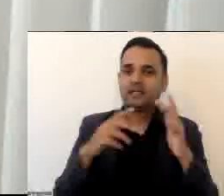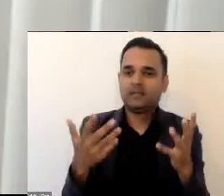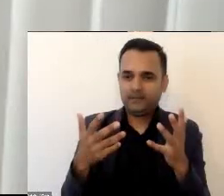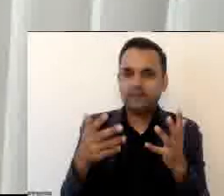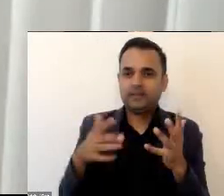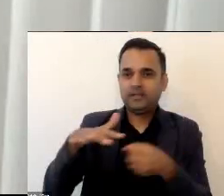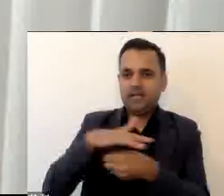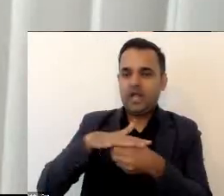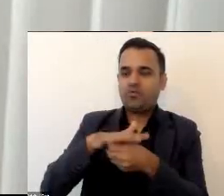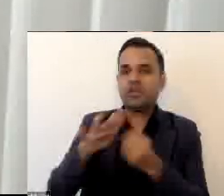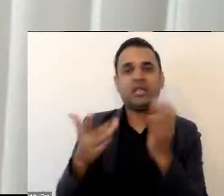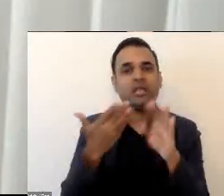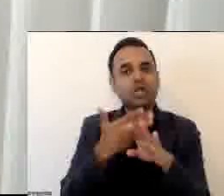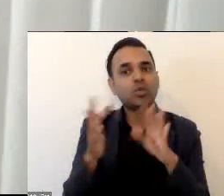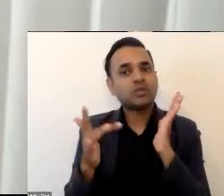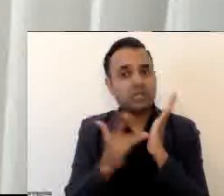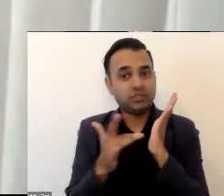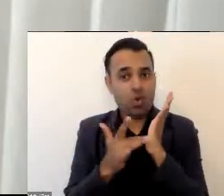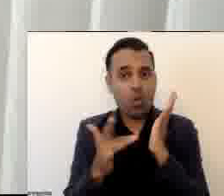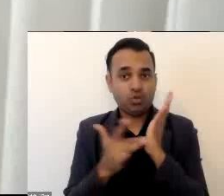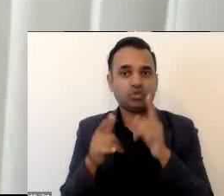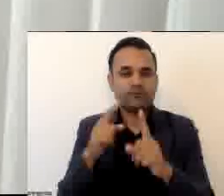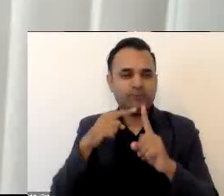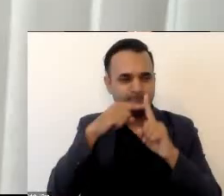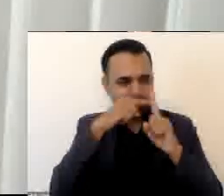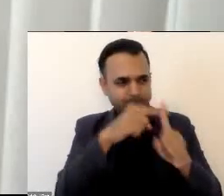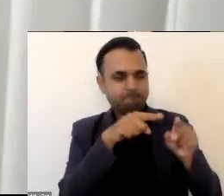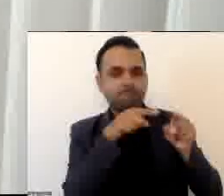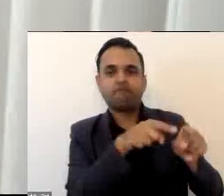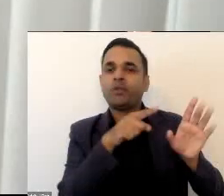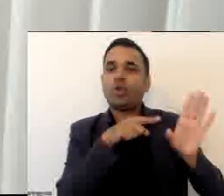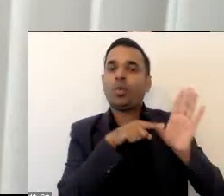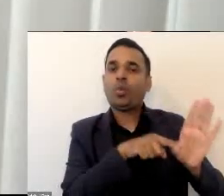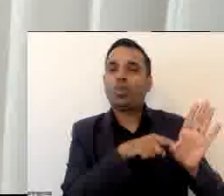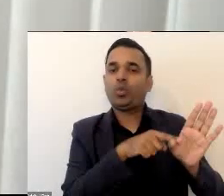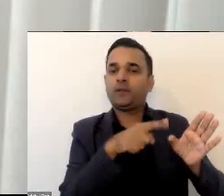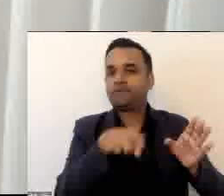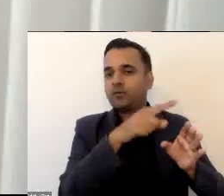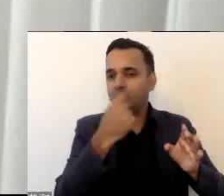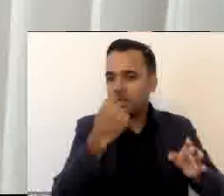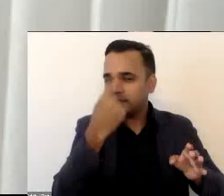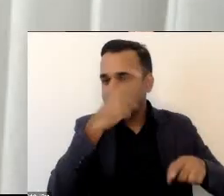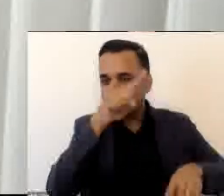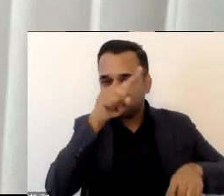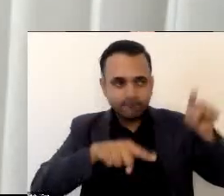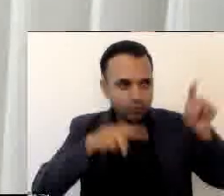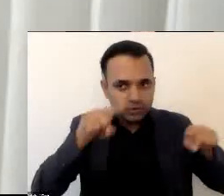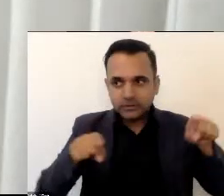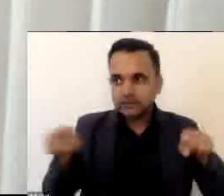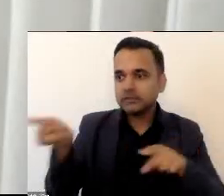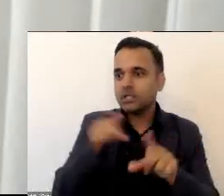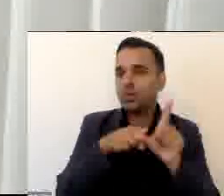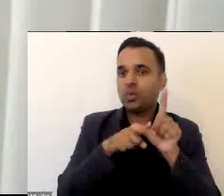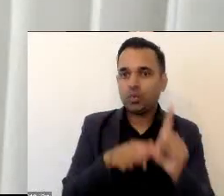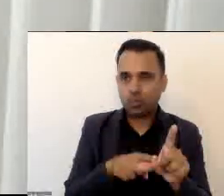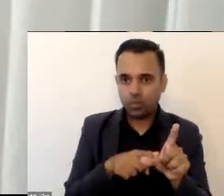that we've sort of started looking at right now. I also see, so if there's time, I think there's a question for